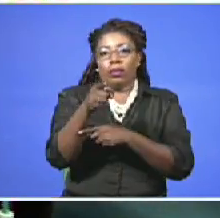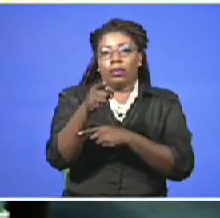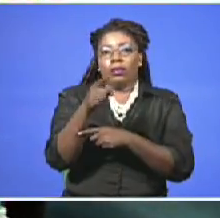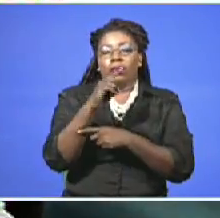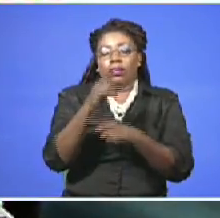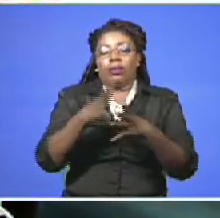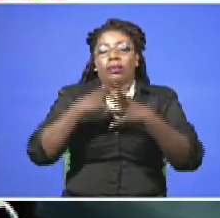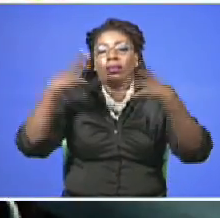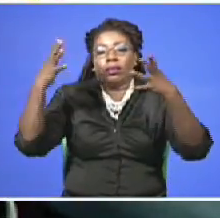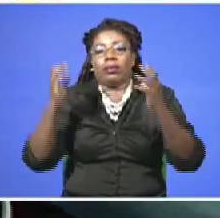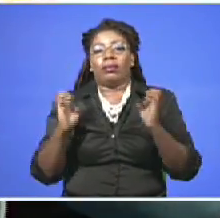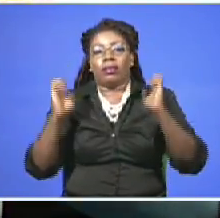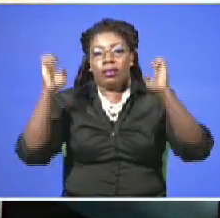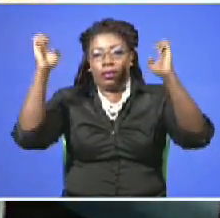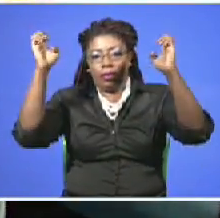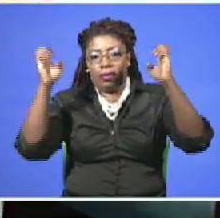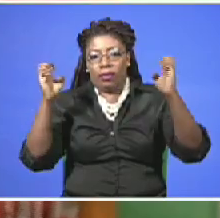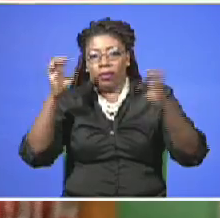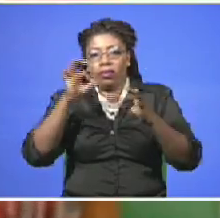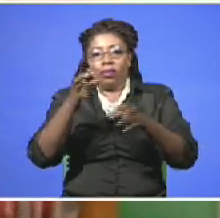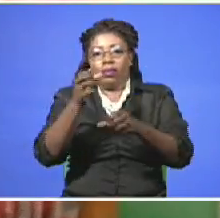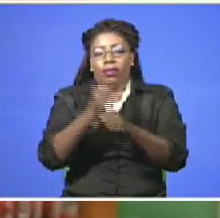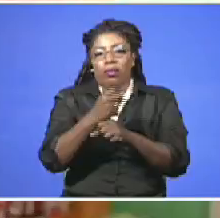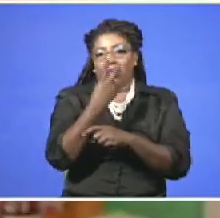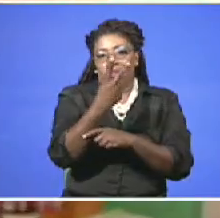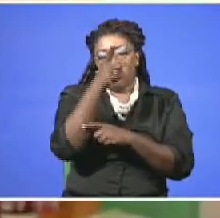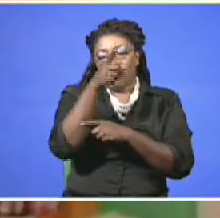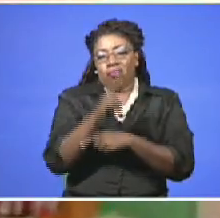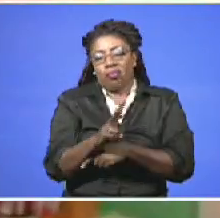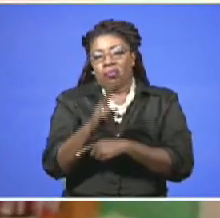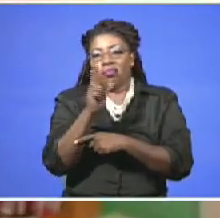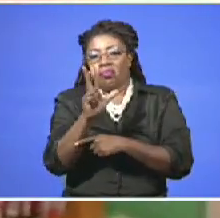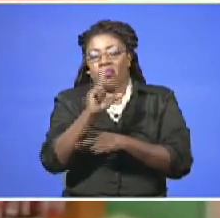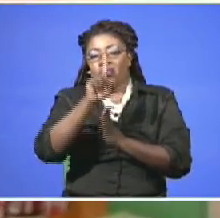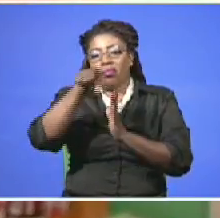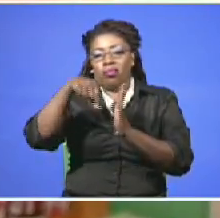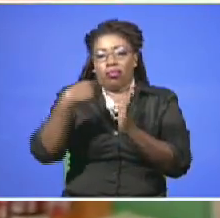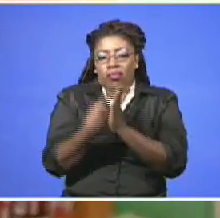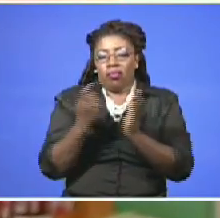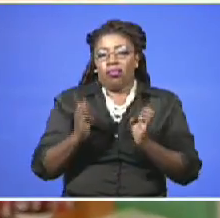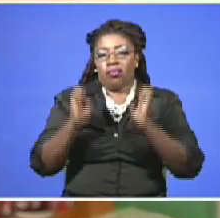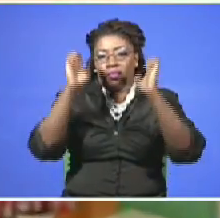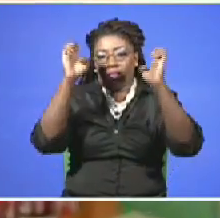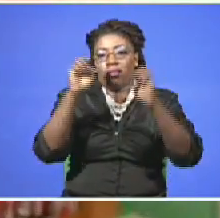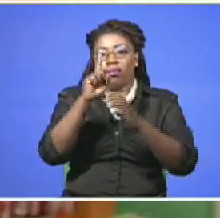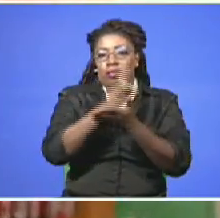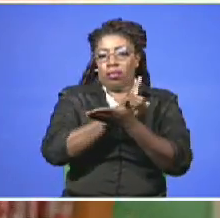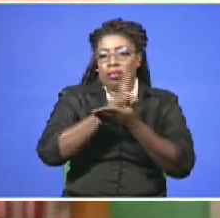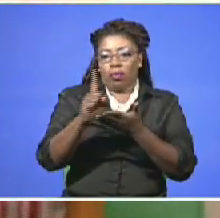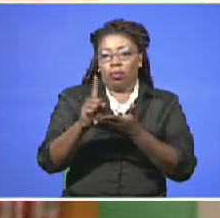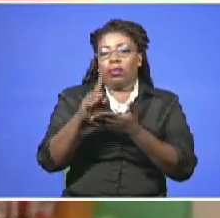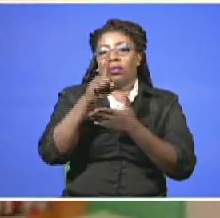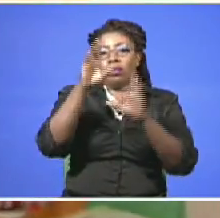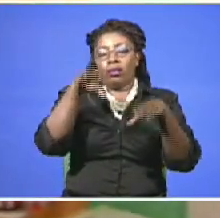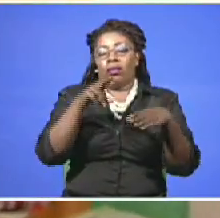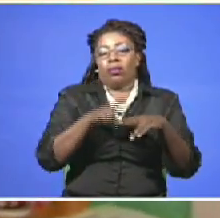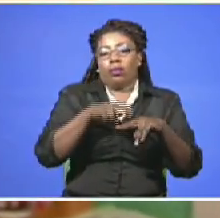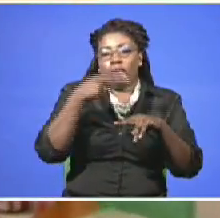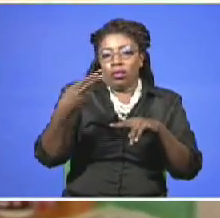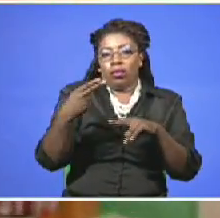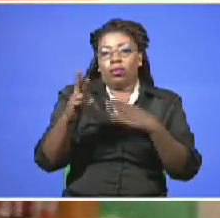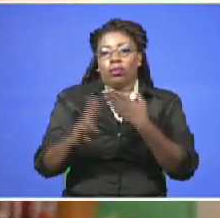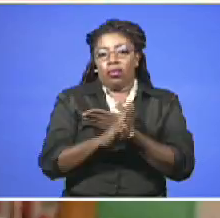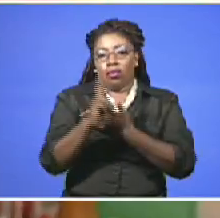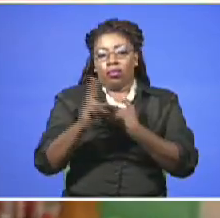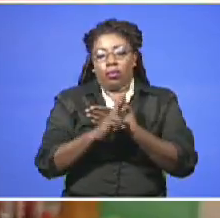lots of exercise. If you get 2.5 to 3 hours of exercise a week, then you could reduce your